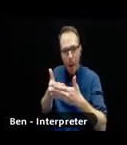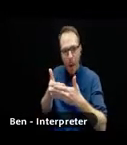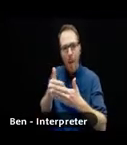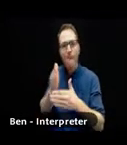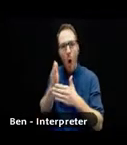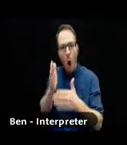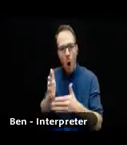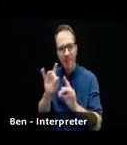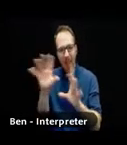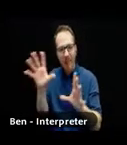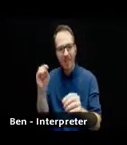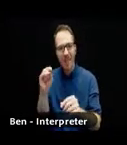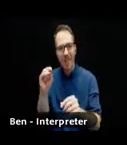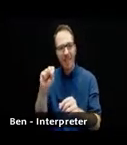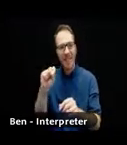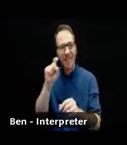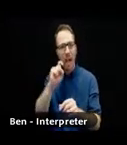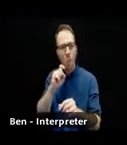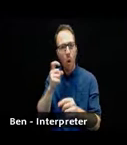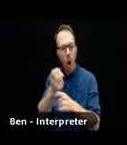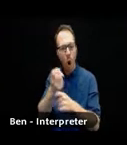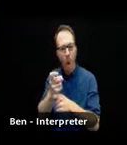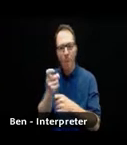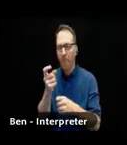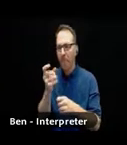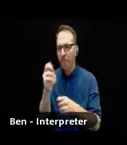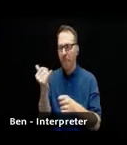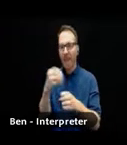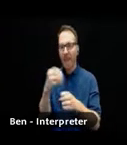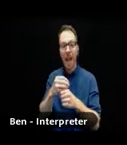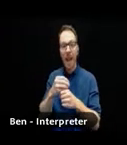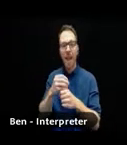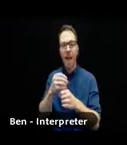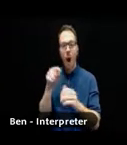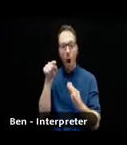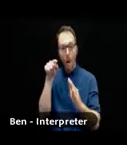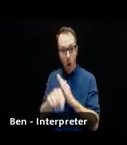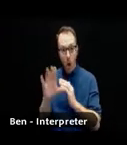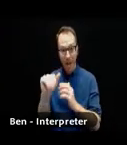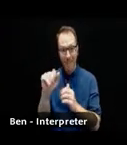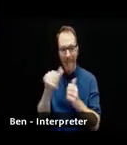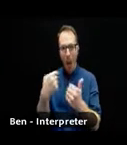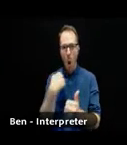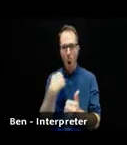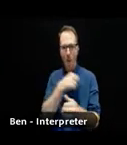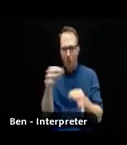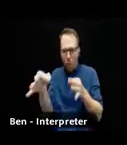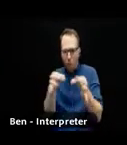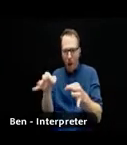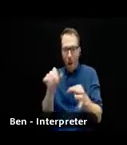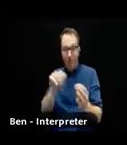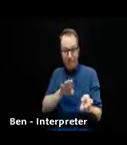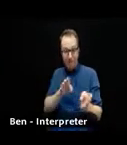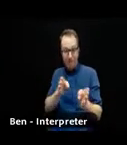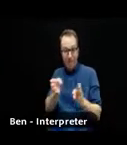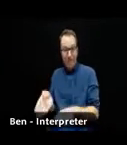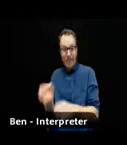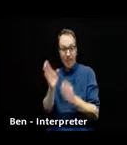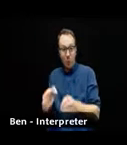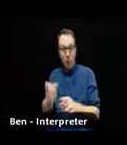the cross-examination process, or in homicide cases, the way in which we paint the deceased person